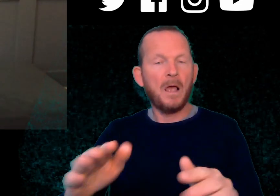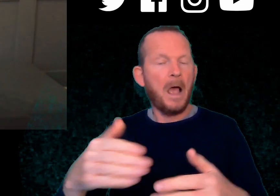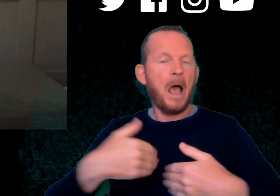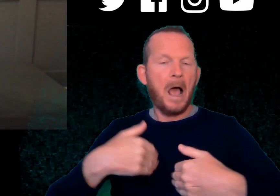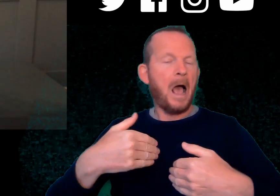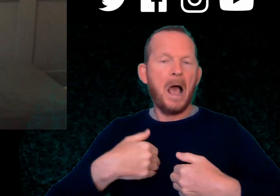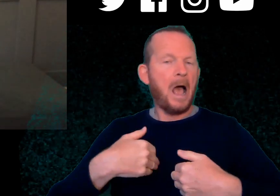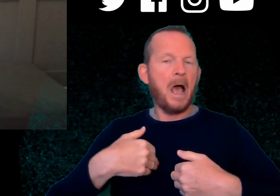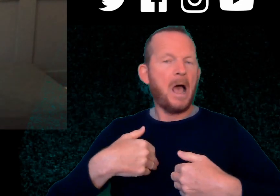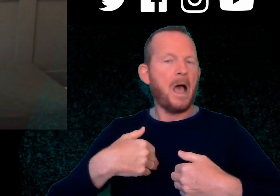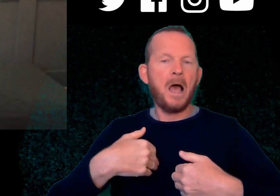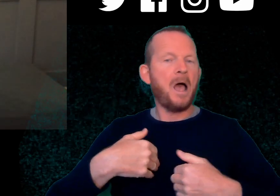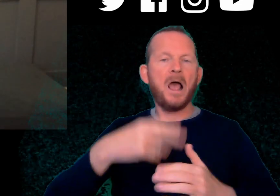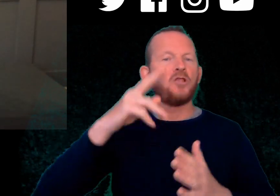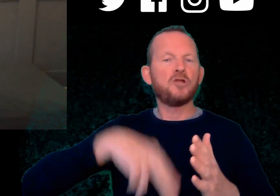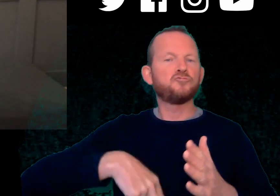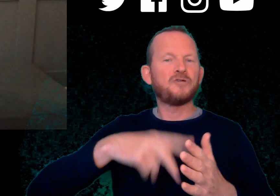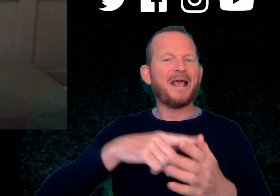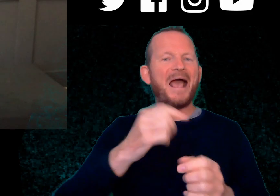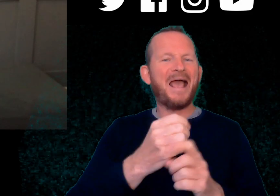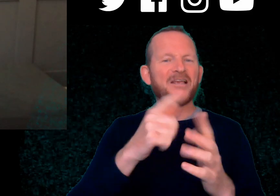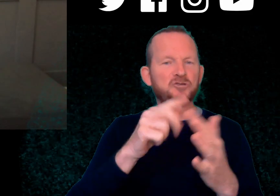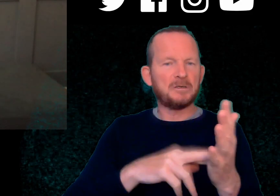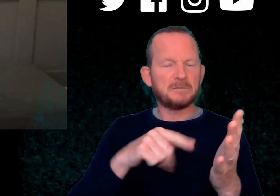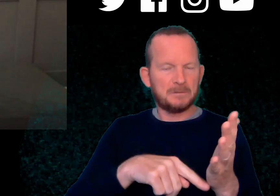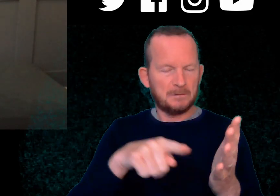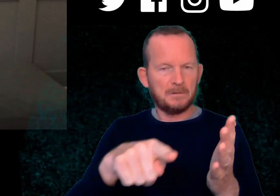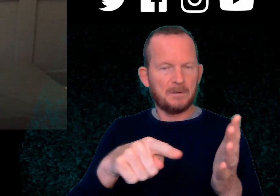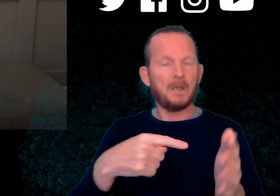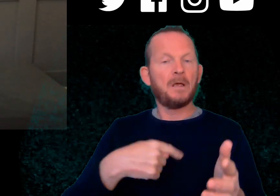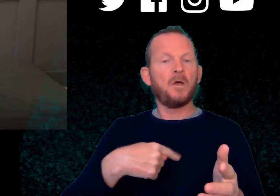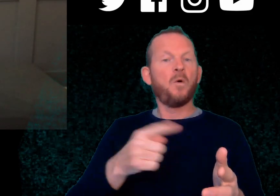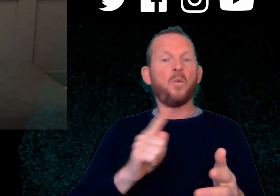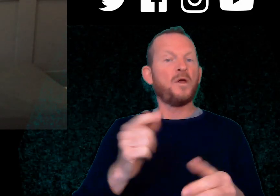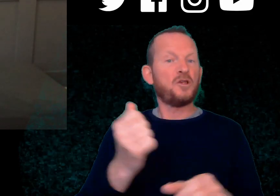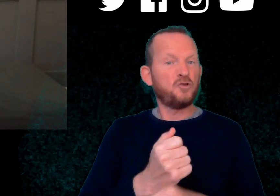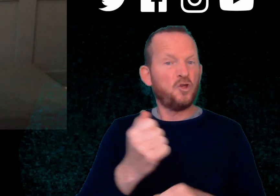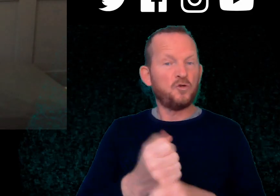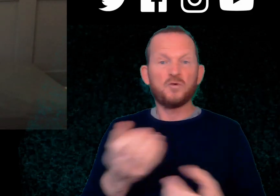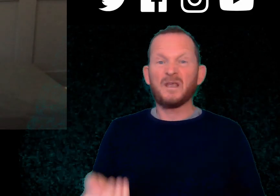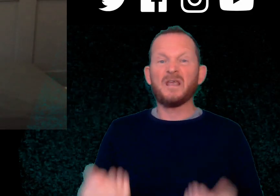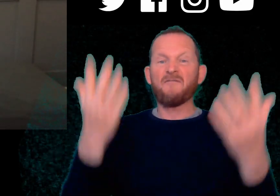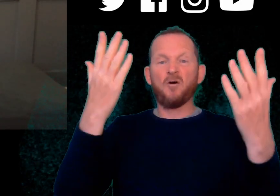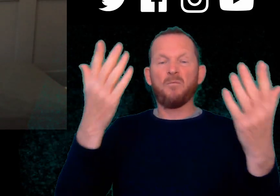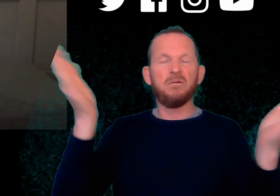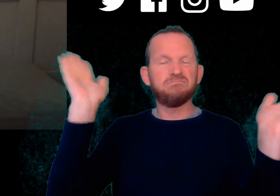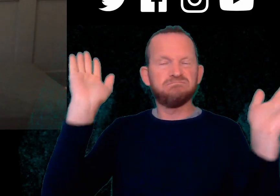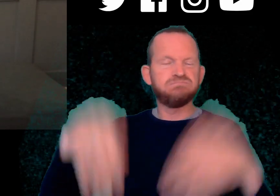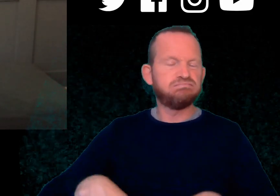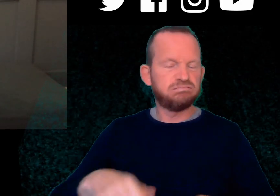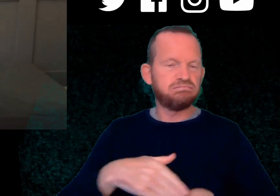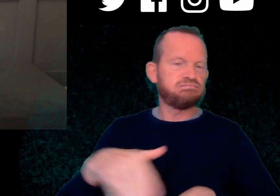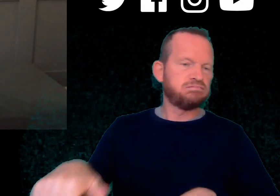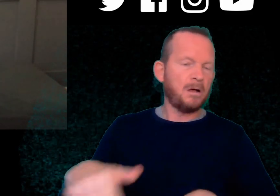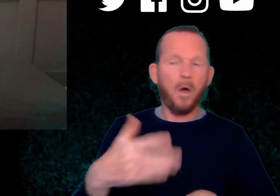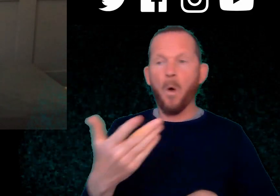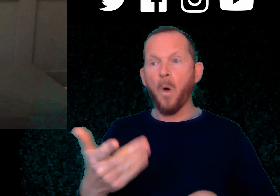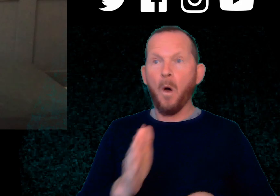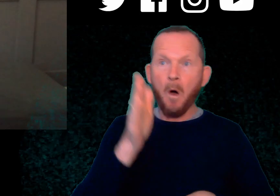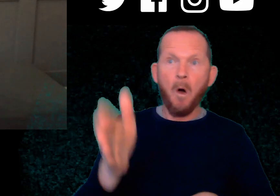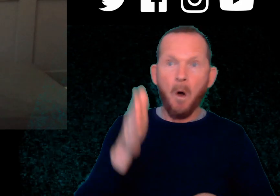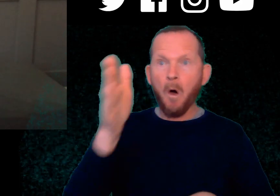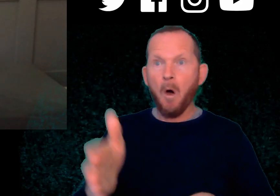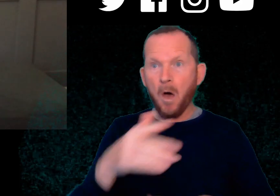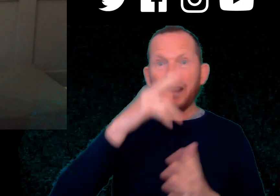just said, I didn't actually get a literary agent, so what do you do from there? Or you can either give up, call it a day, or you can keep going with the